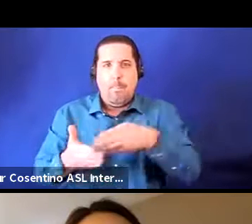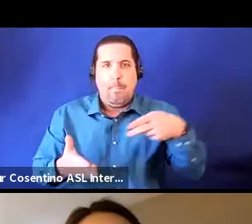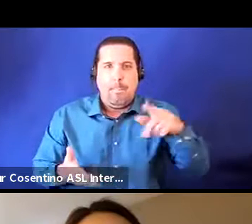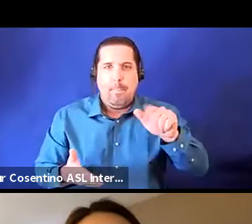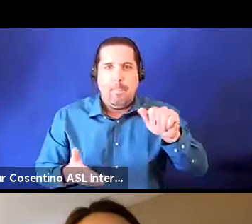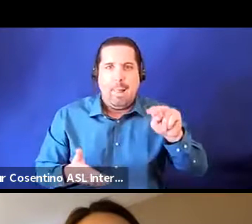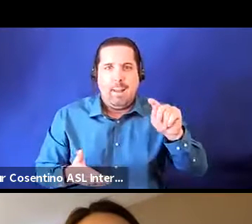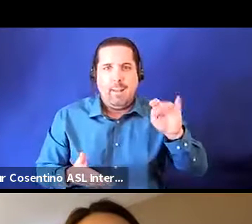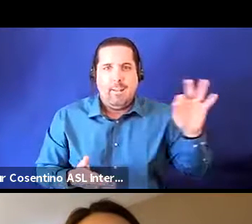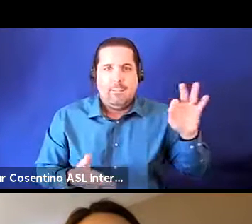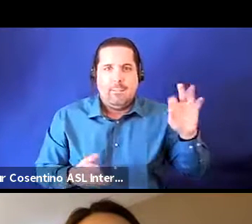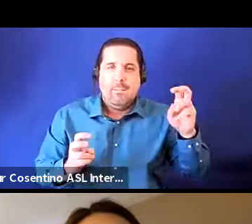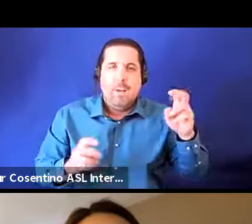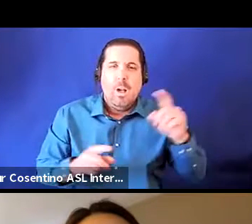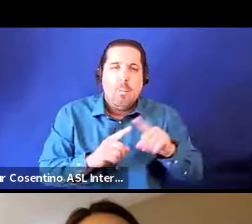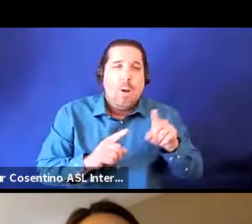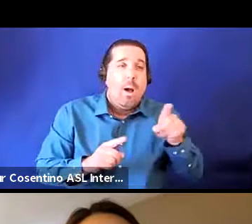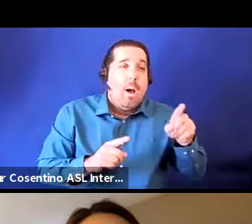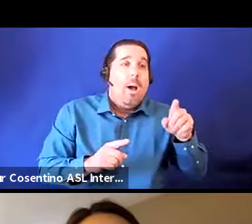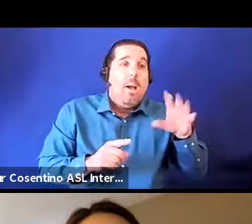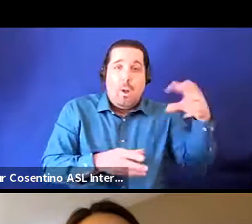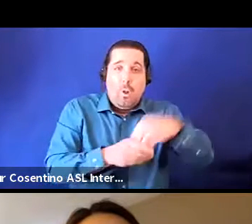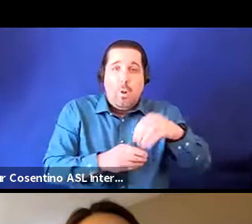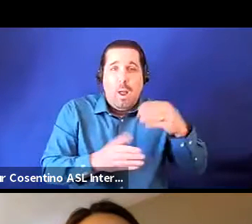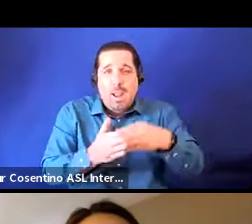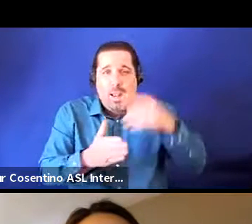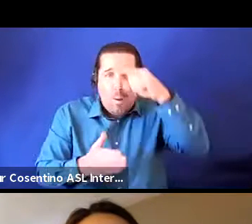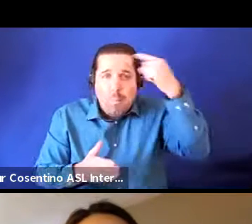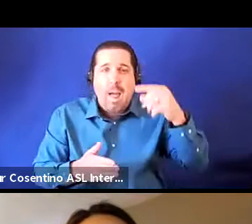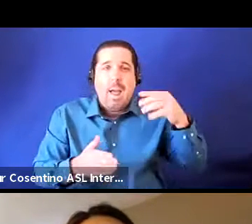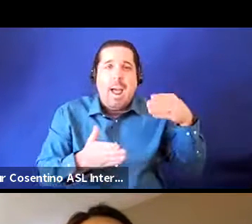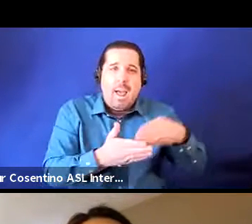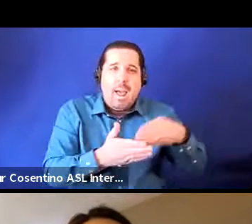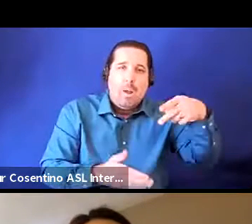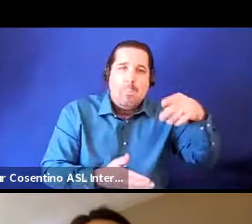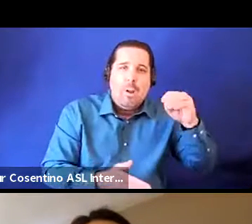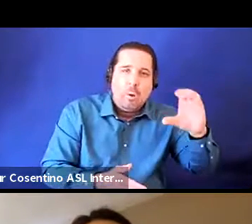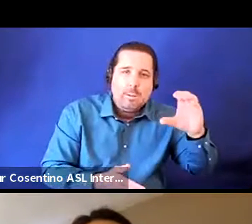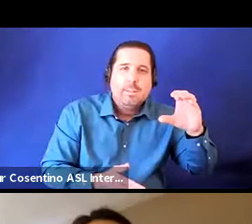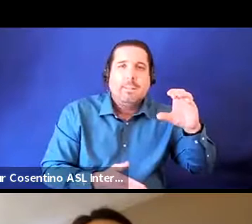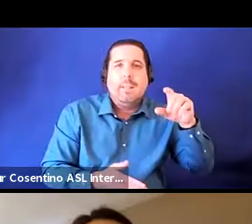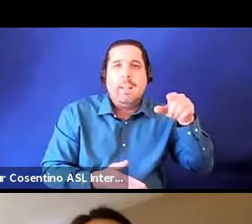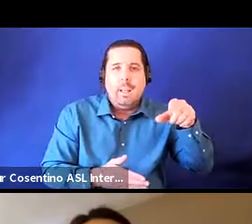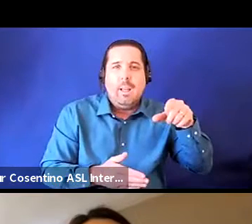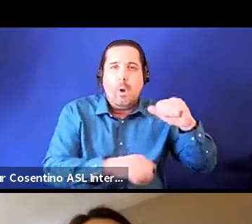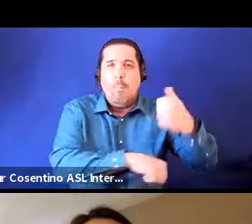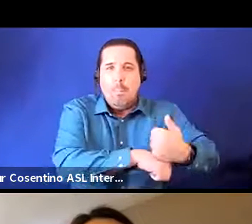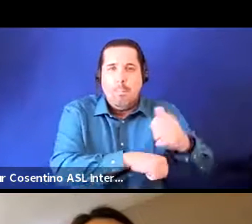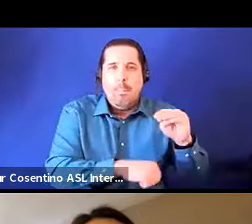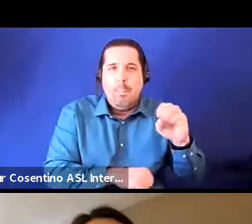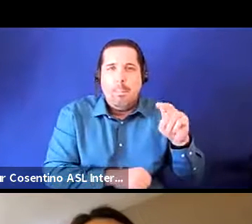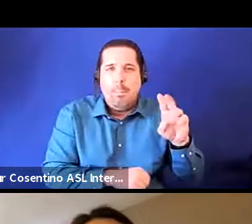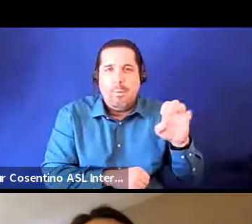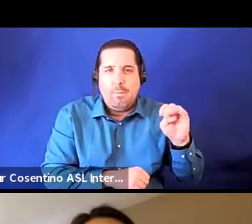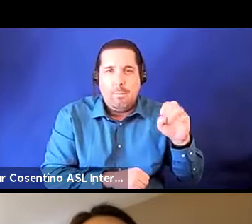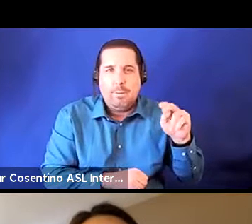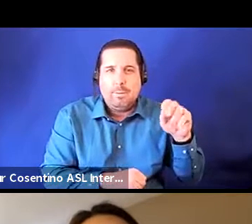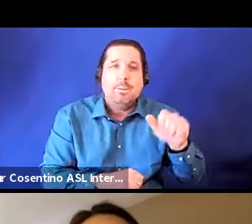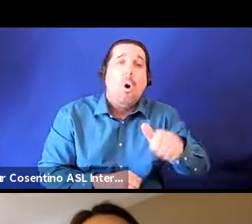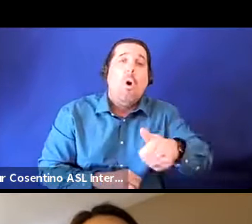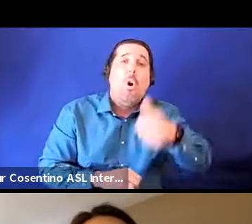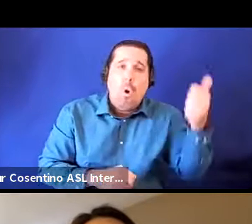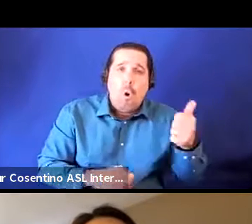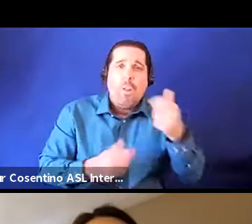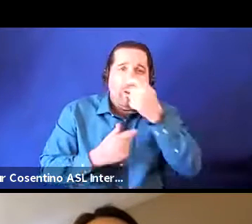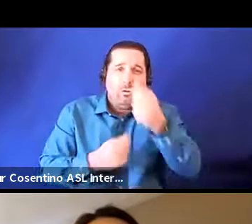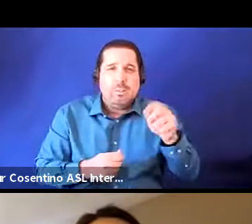into the anti-Black, anti-POC movements. And the other interesting thing that